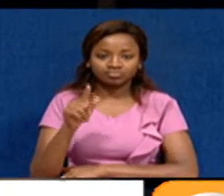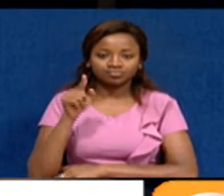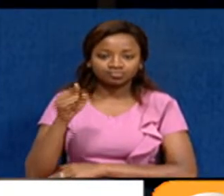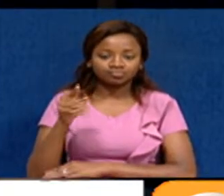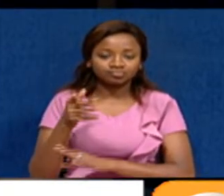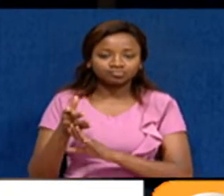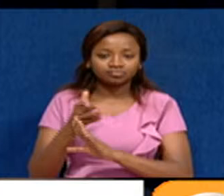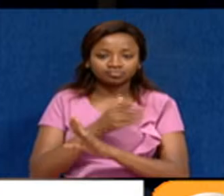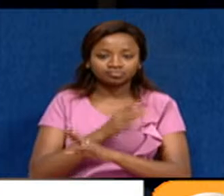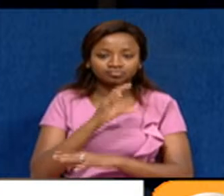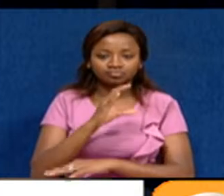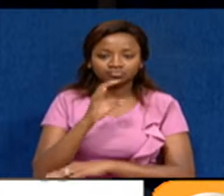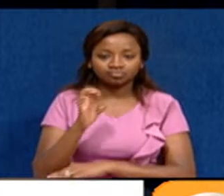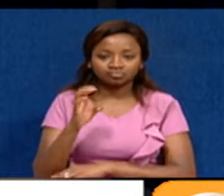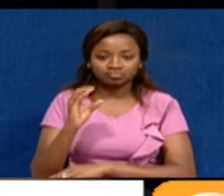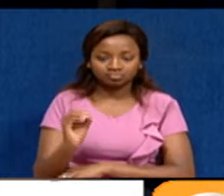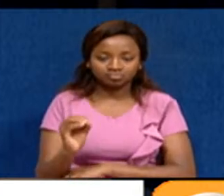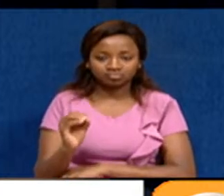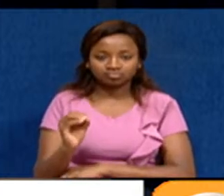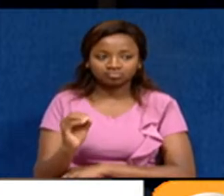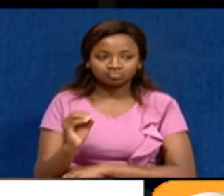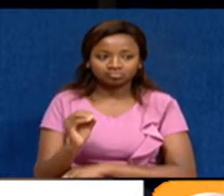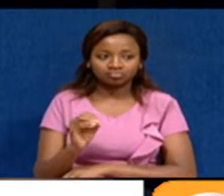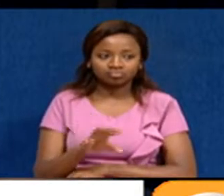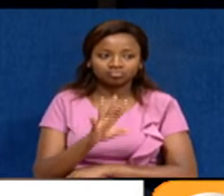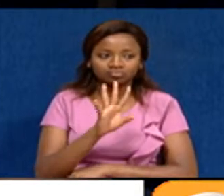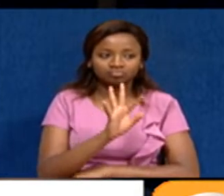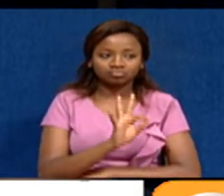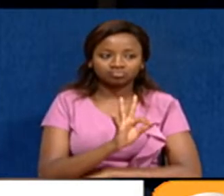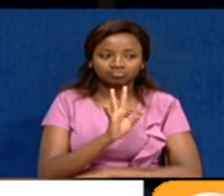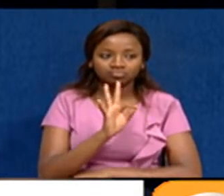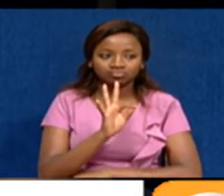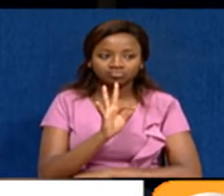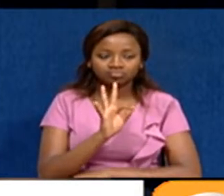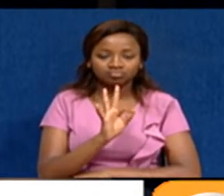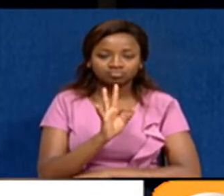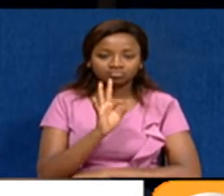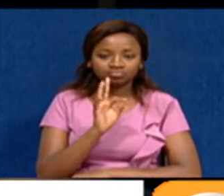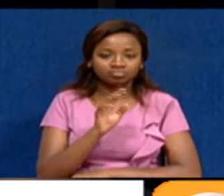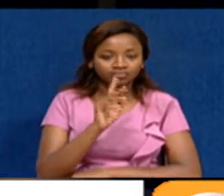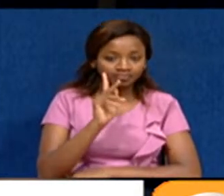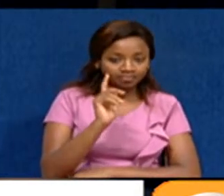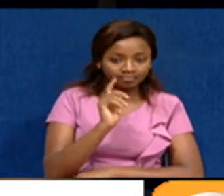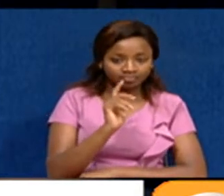a former CEO of the Football Kenya Federation. Bwana Aduda, I trust you can hear us.